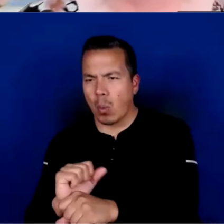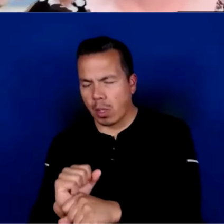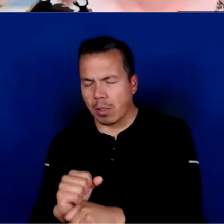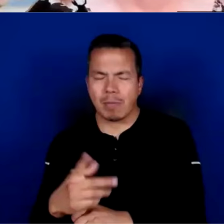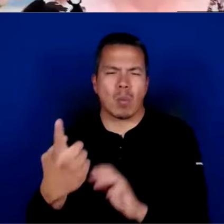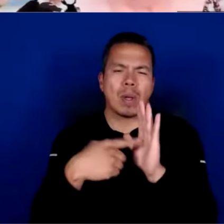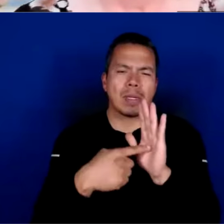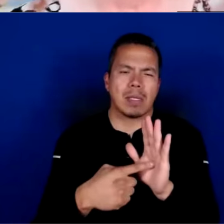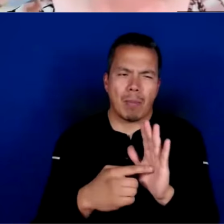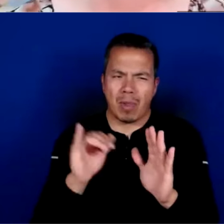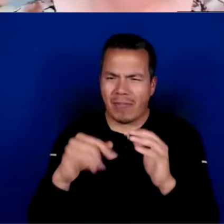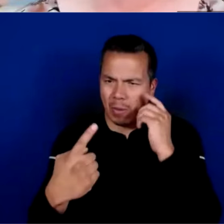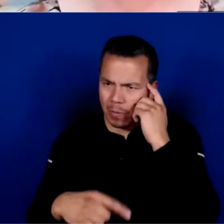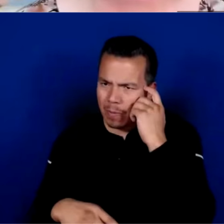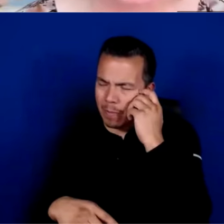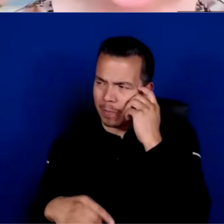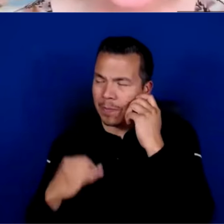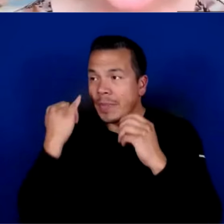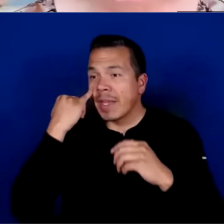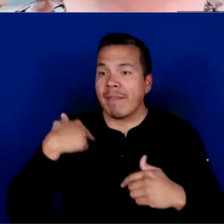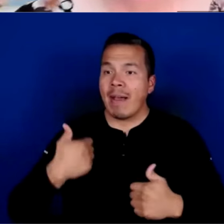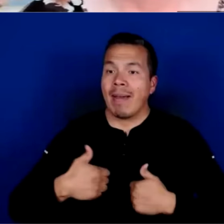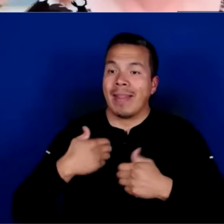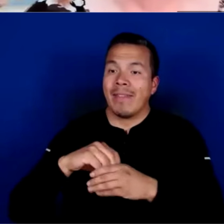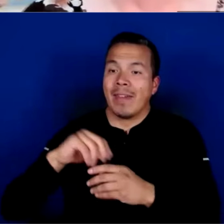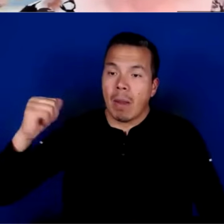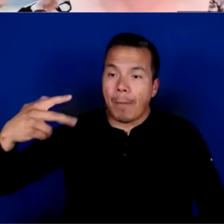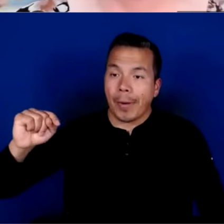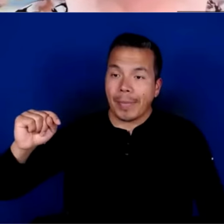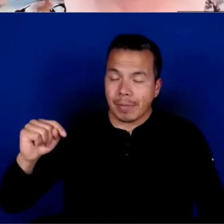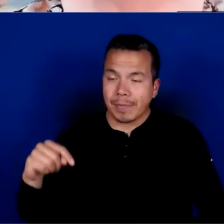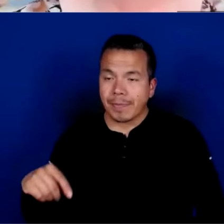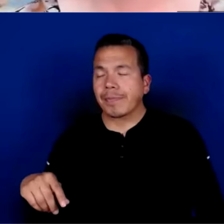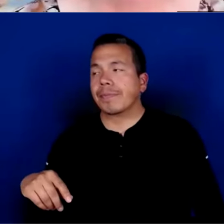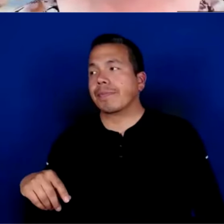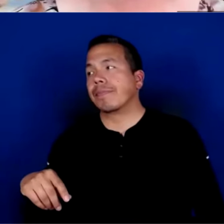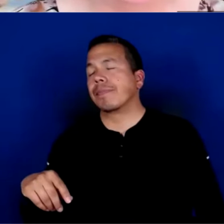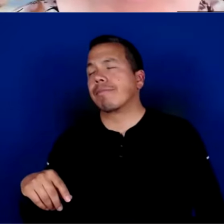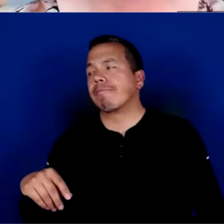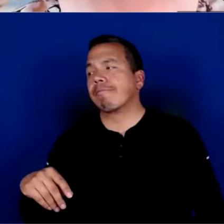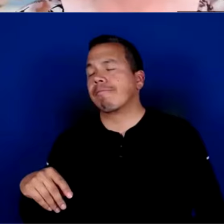an example. If I live in an apartment building and